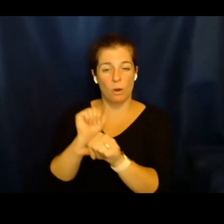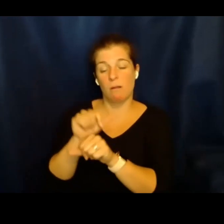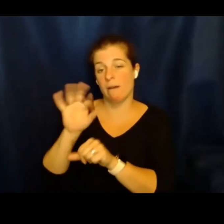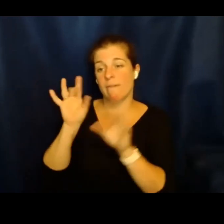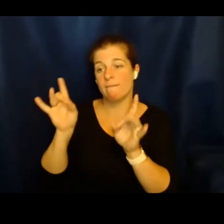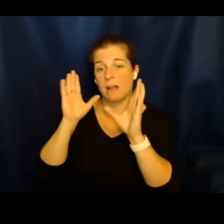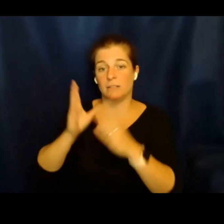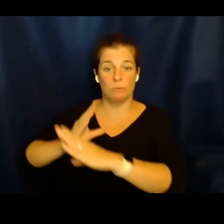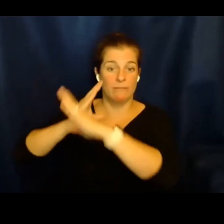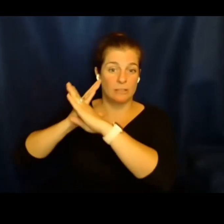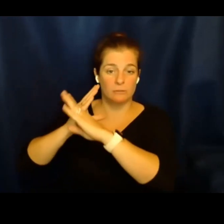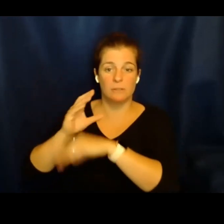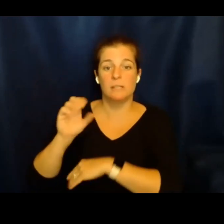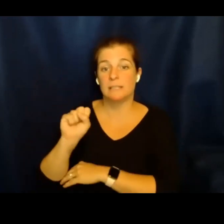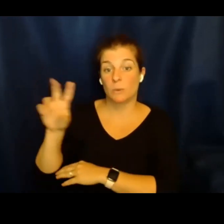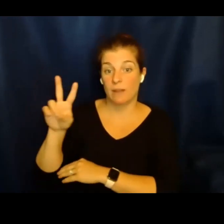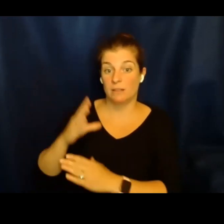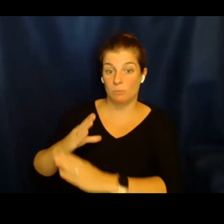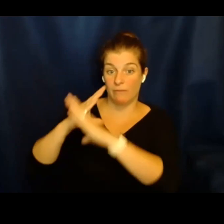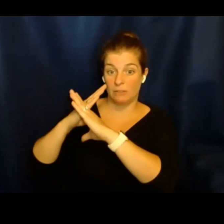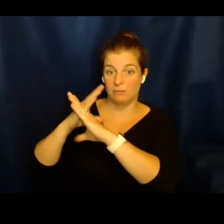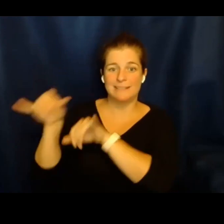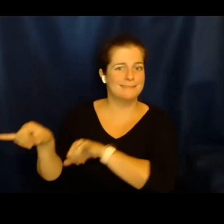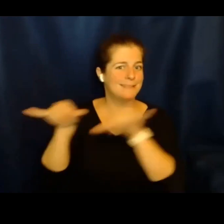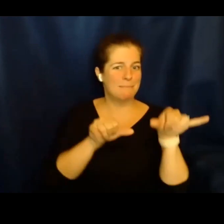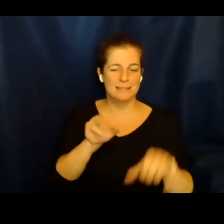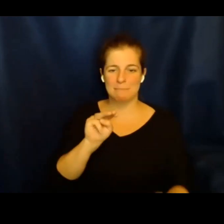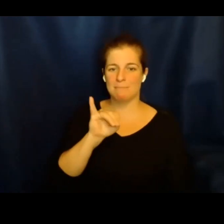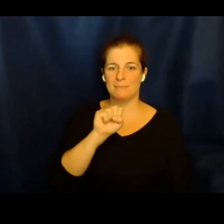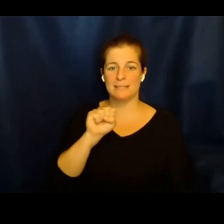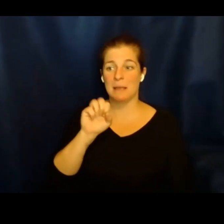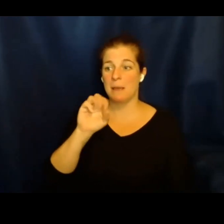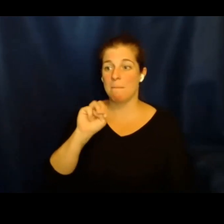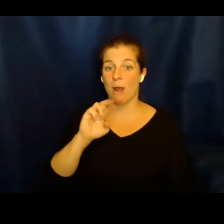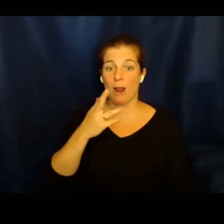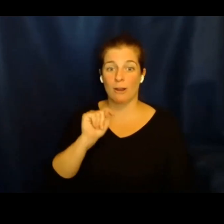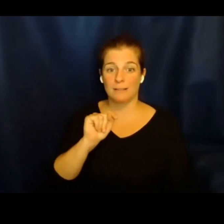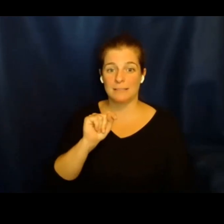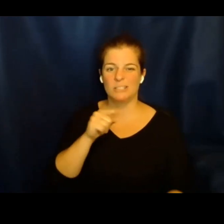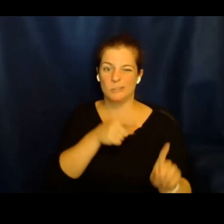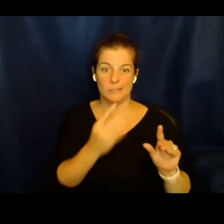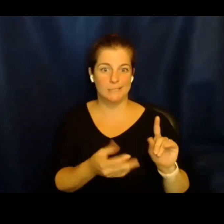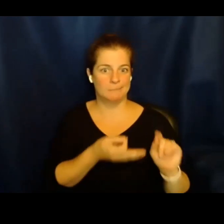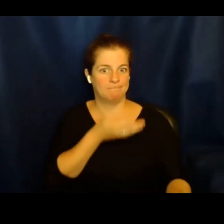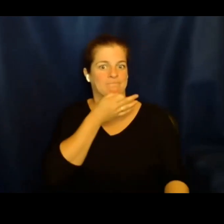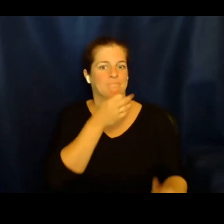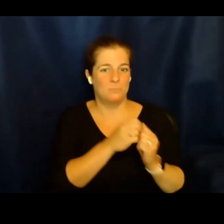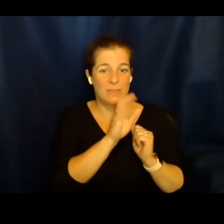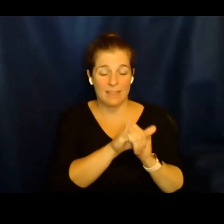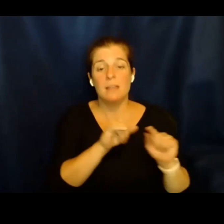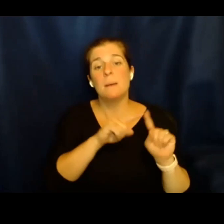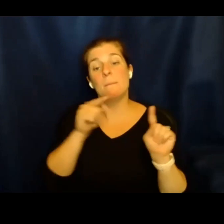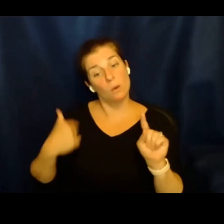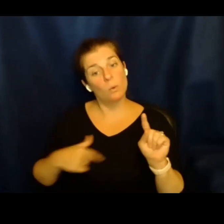sexual violence prevention, as Ms. Margaret does. However, we're here because we are the